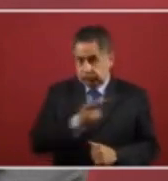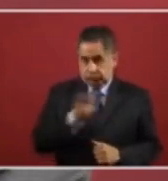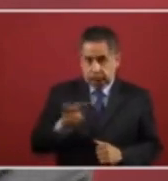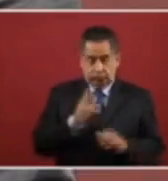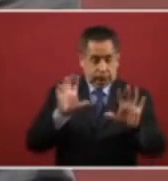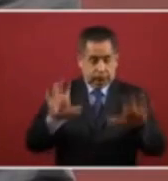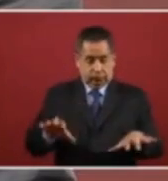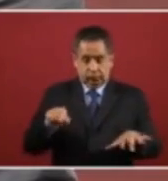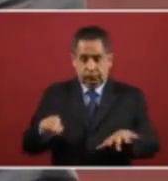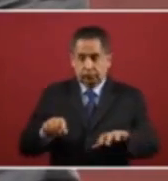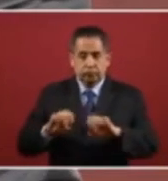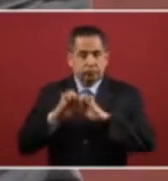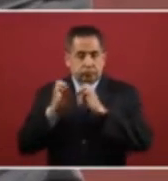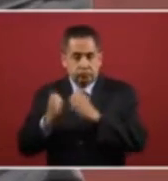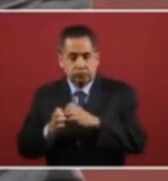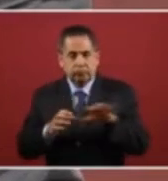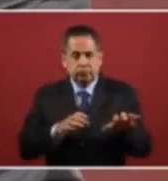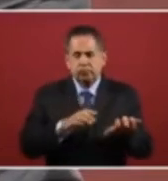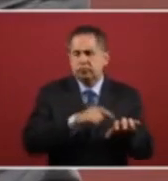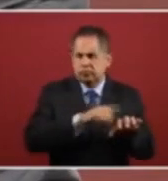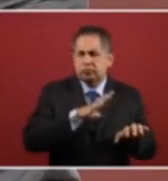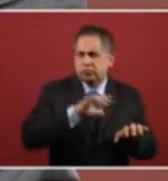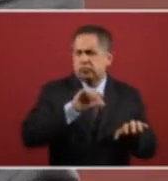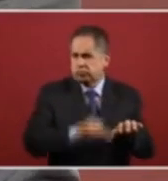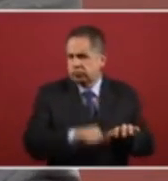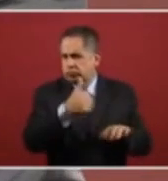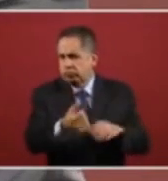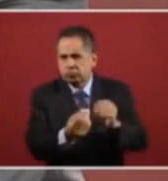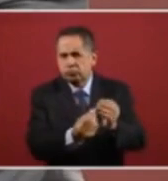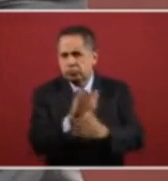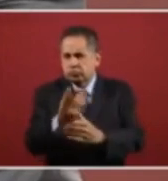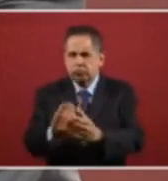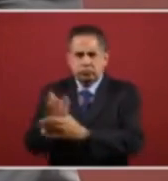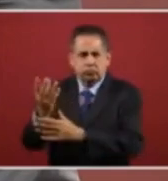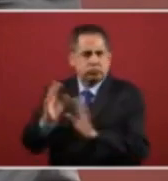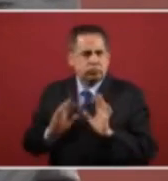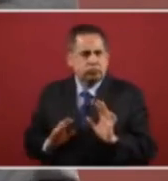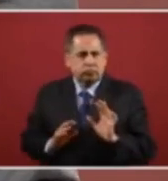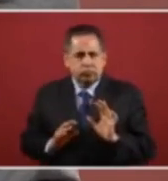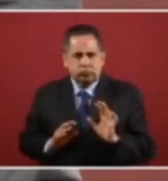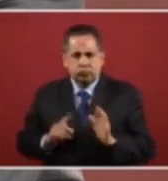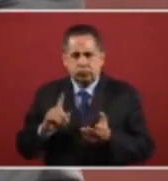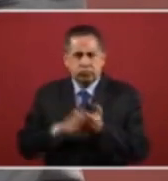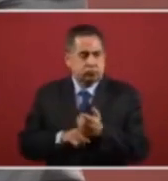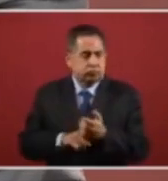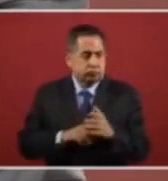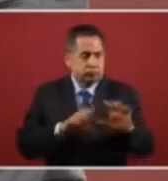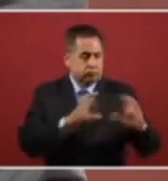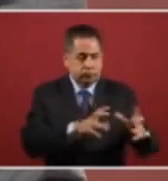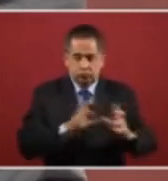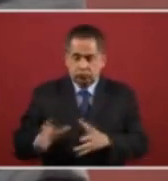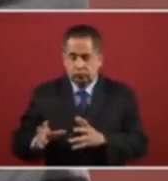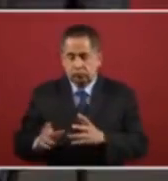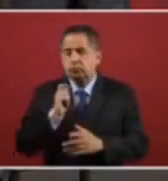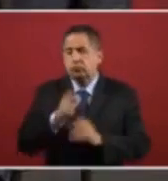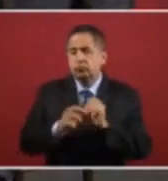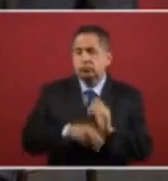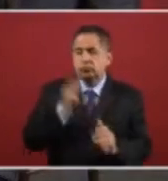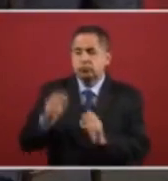in both cases, there's two new stadiums, and they have been left in